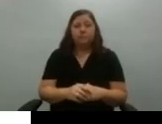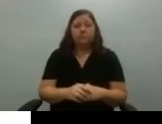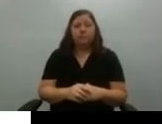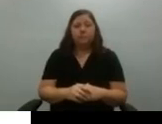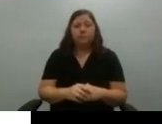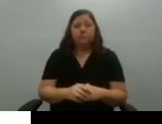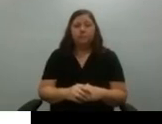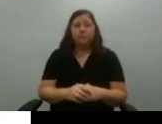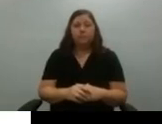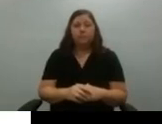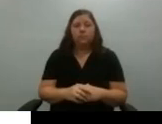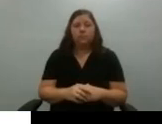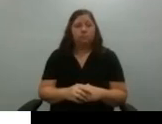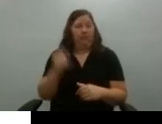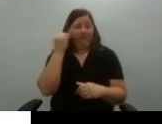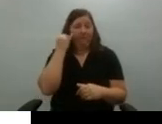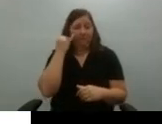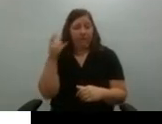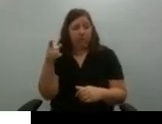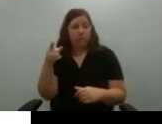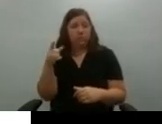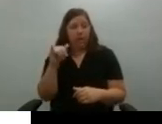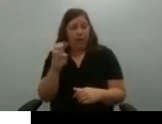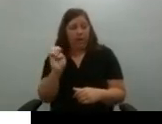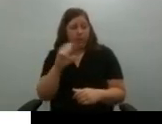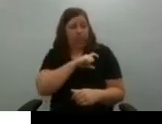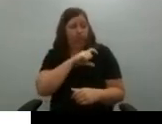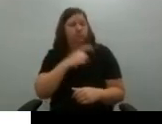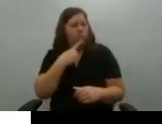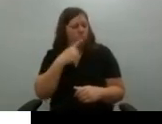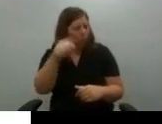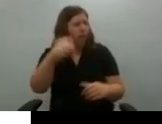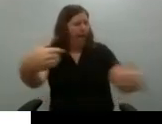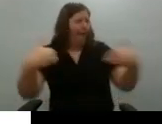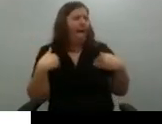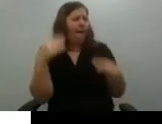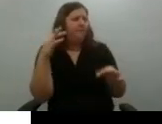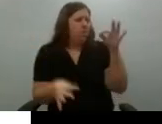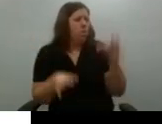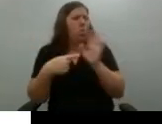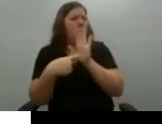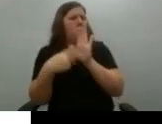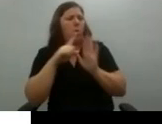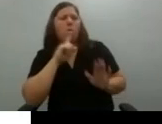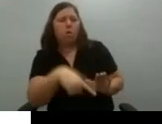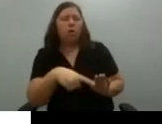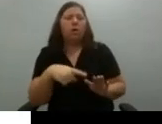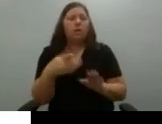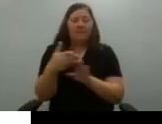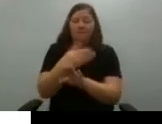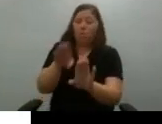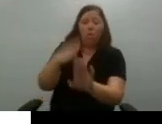If the officers claim that they do have a court order to enter your home, ask to see it before letting them